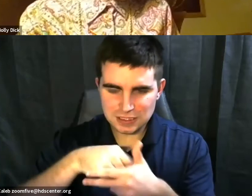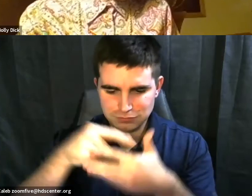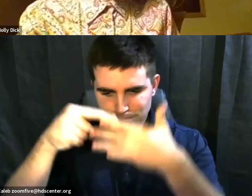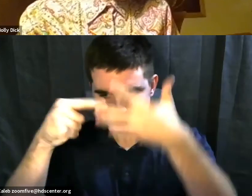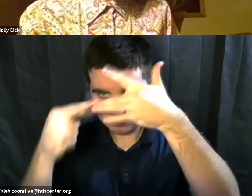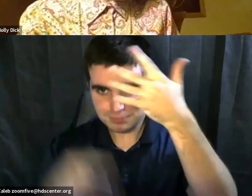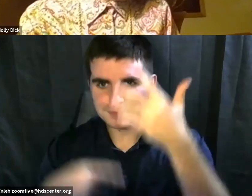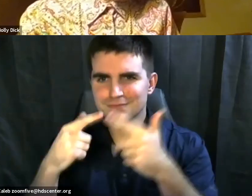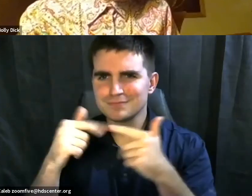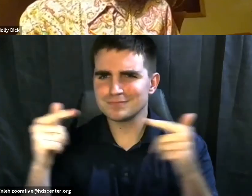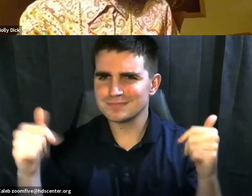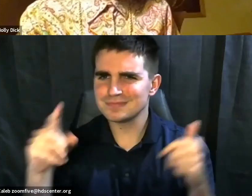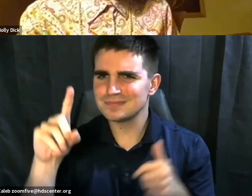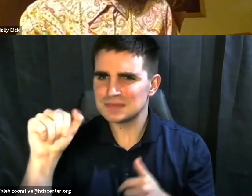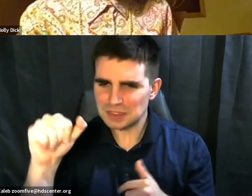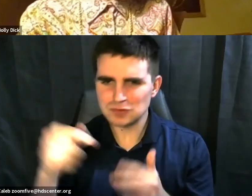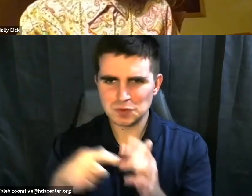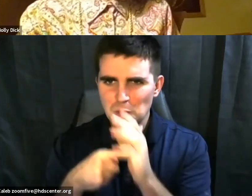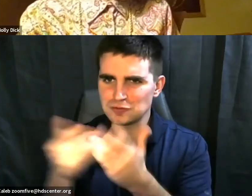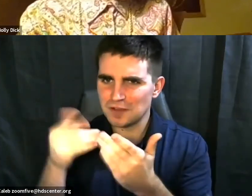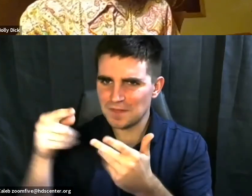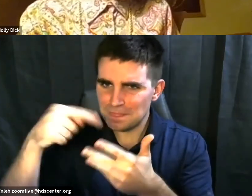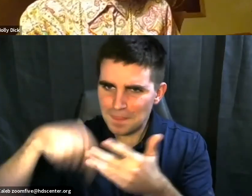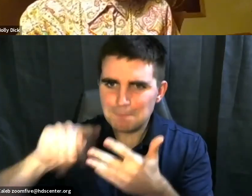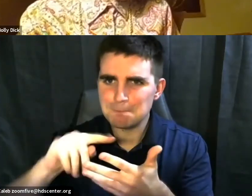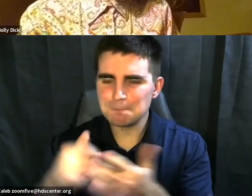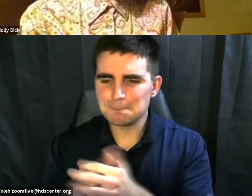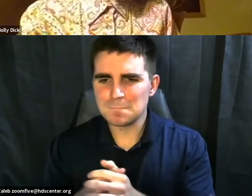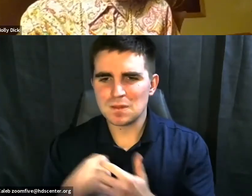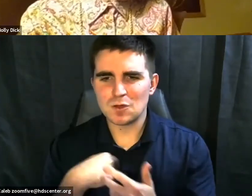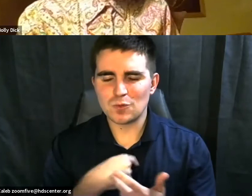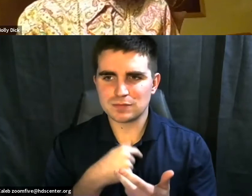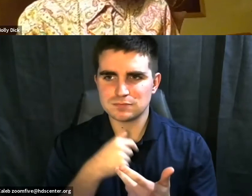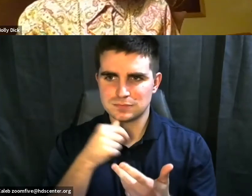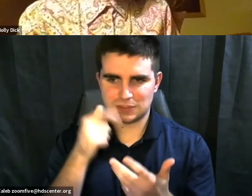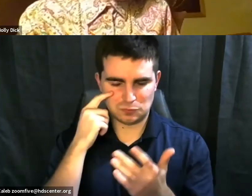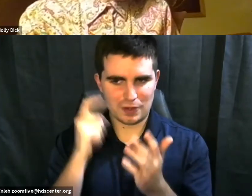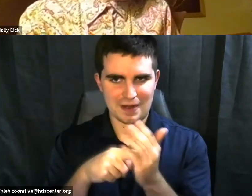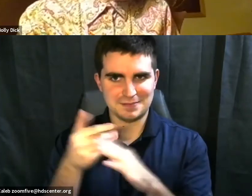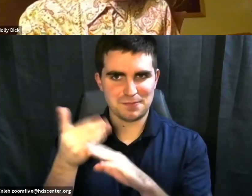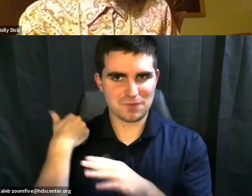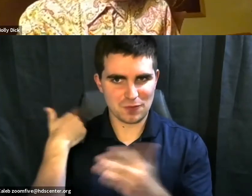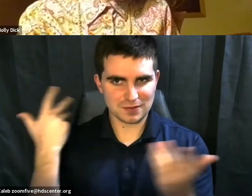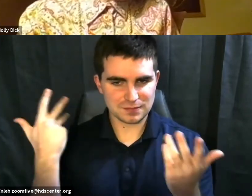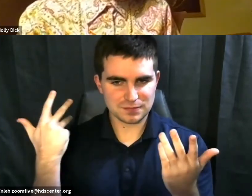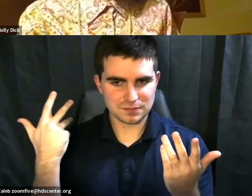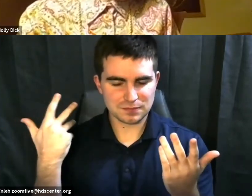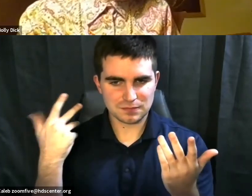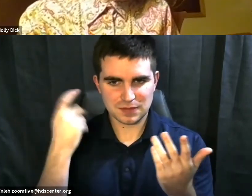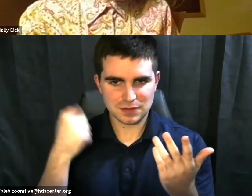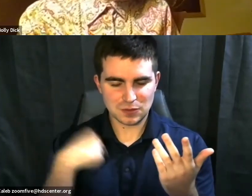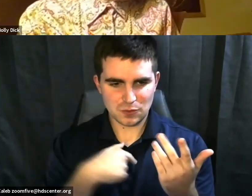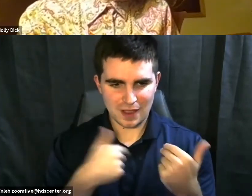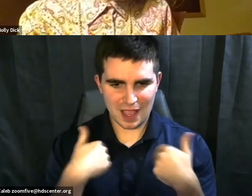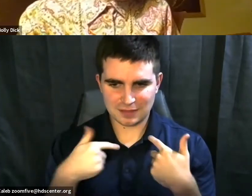of disabilities that we just sort of didn't recognize before, because, you know, we had sort of like